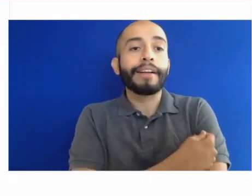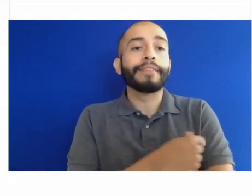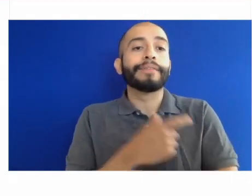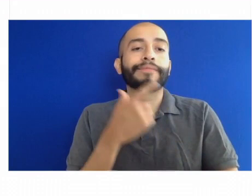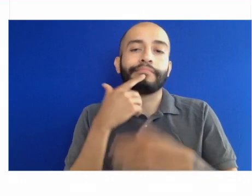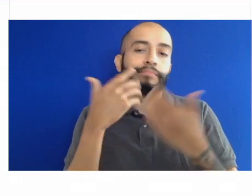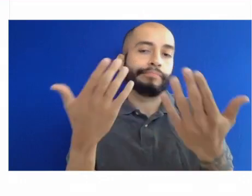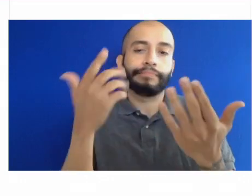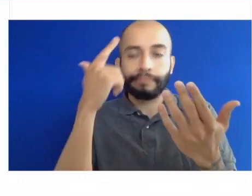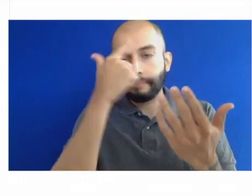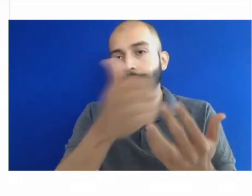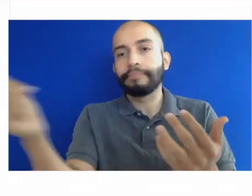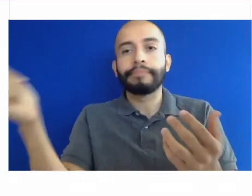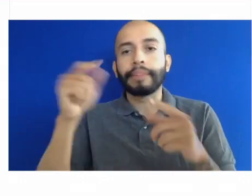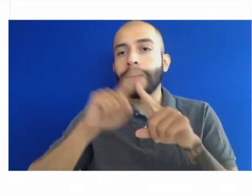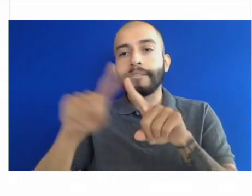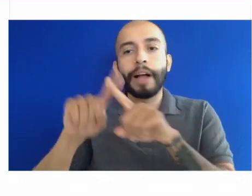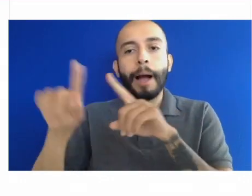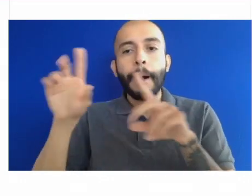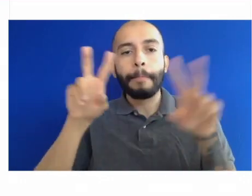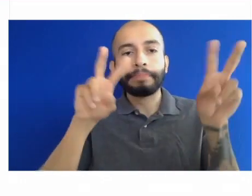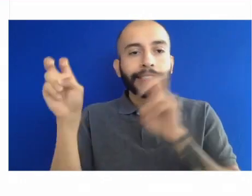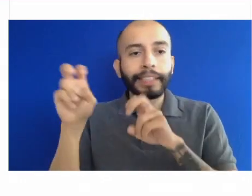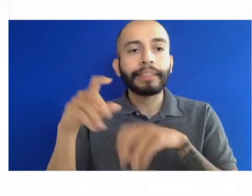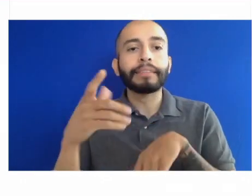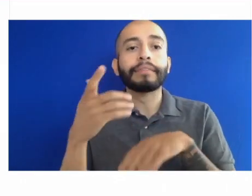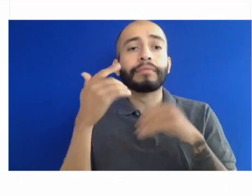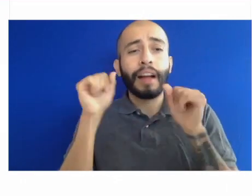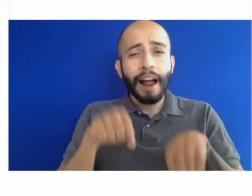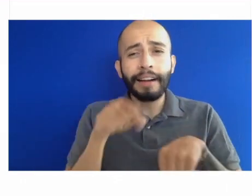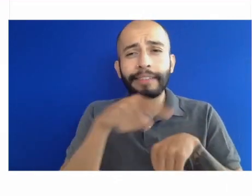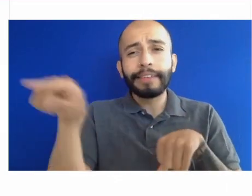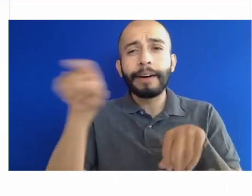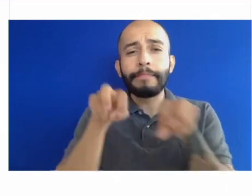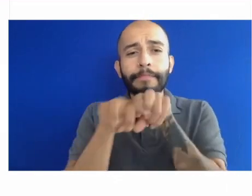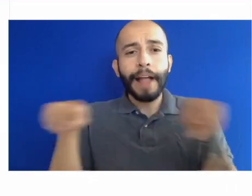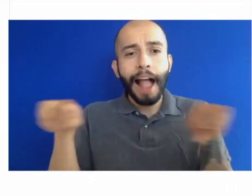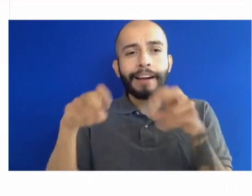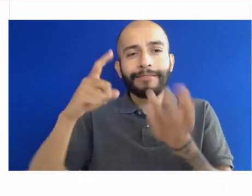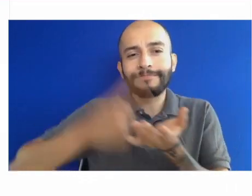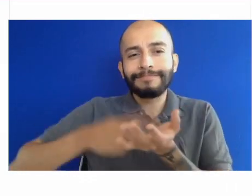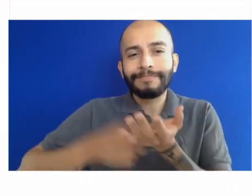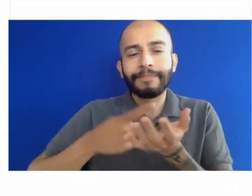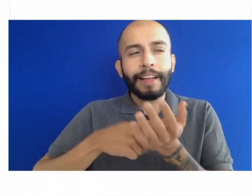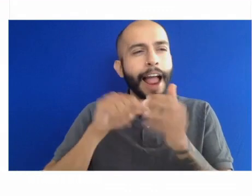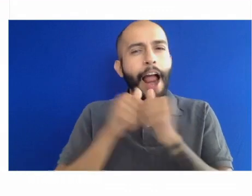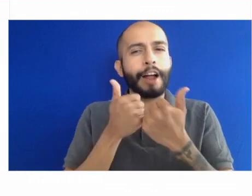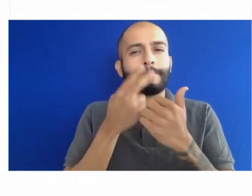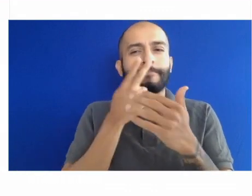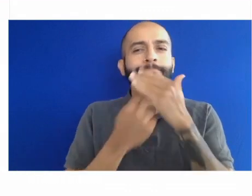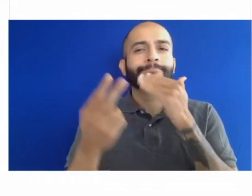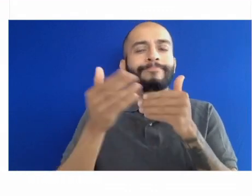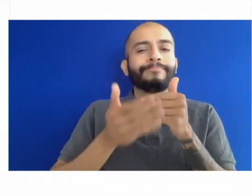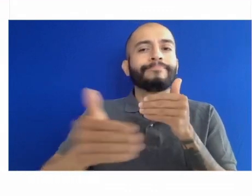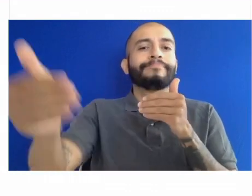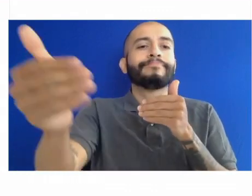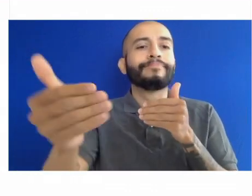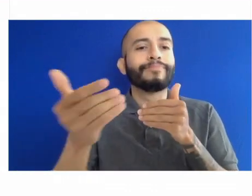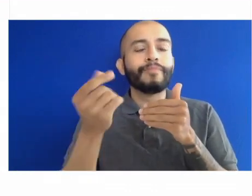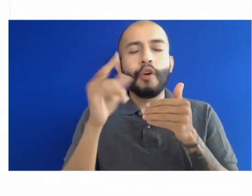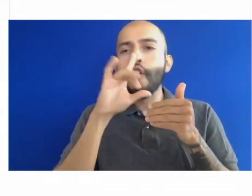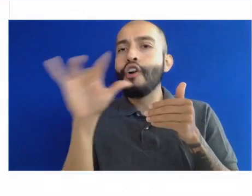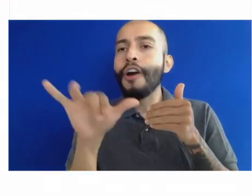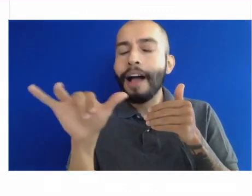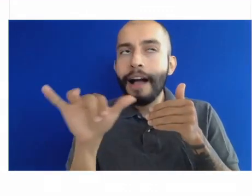future public health emergencies and what we can be doing to try and address that as we move forward? Would